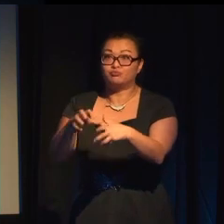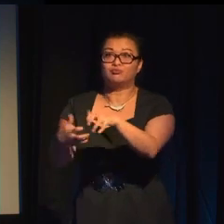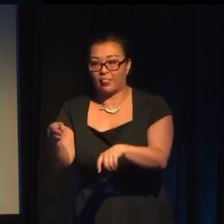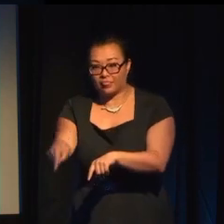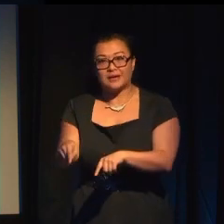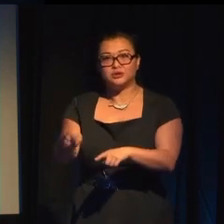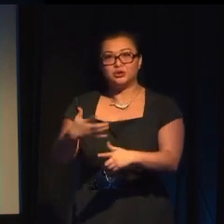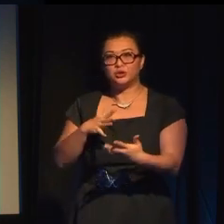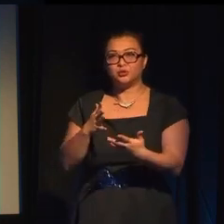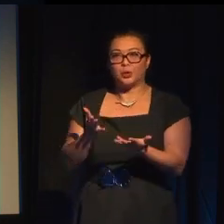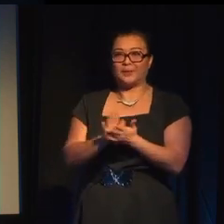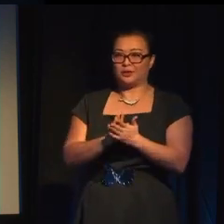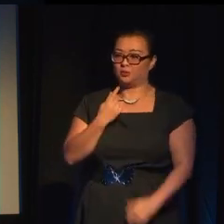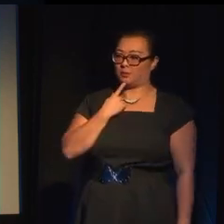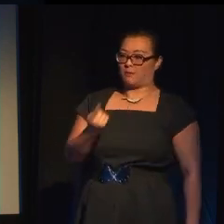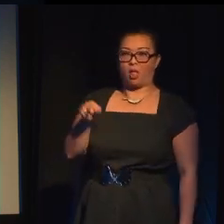commands to other people to do.